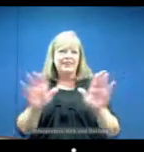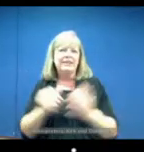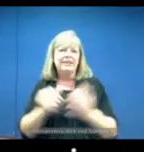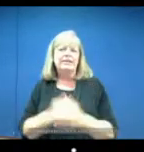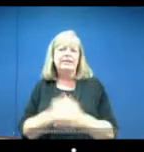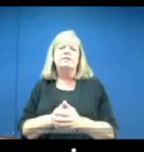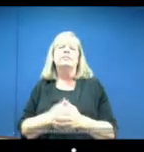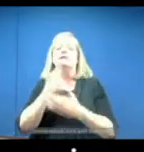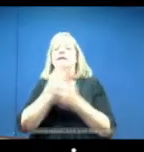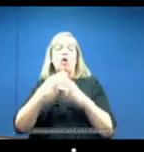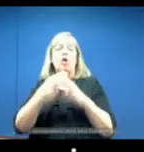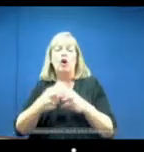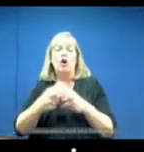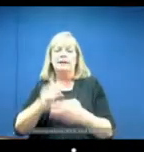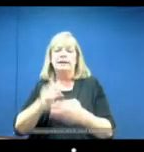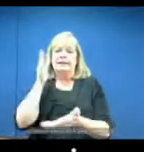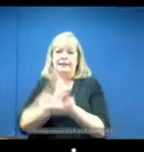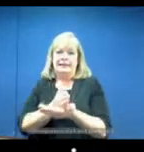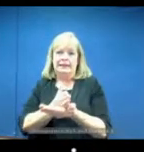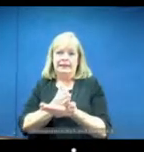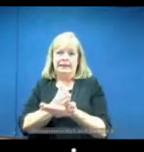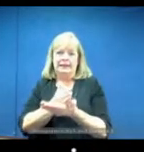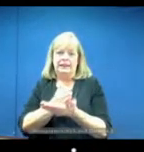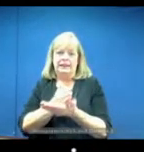abuse provisions.